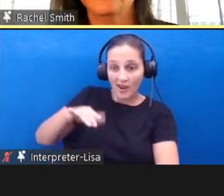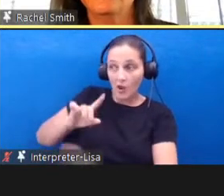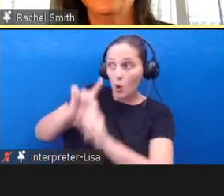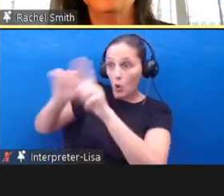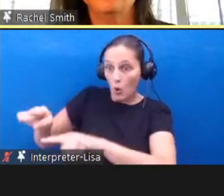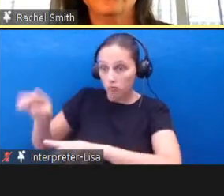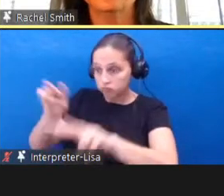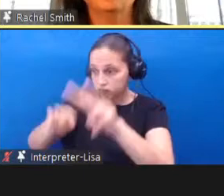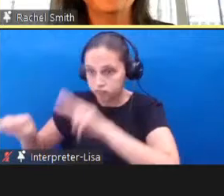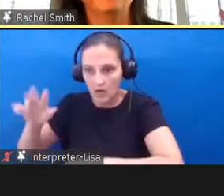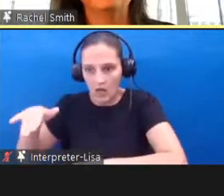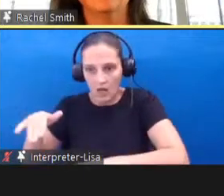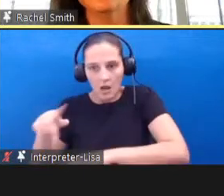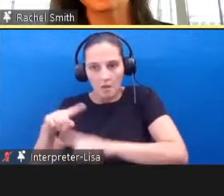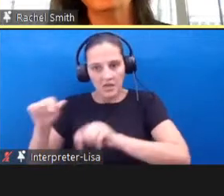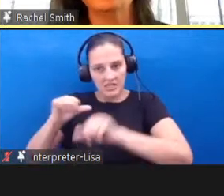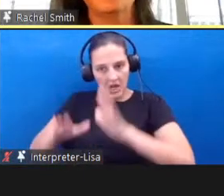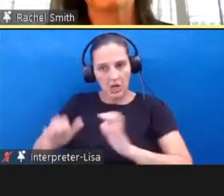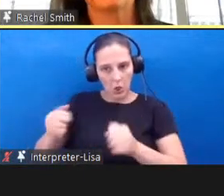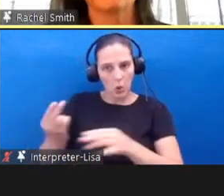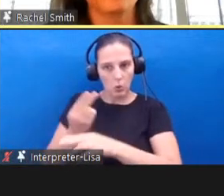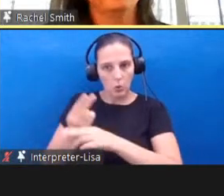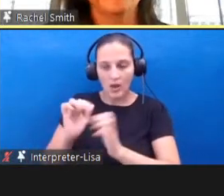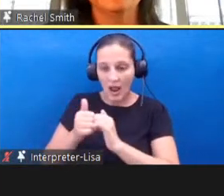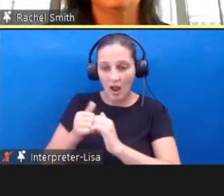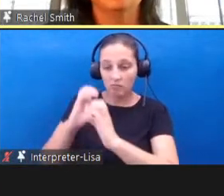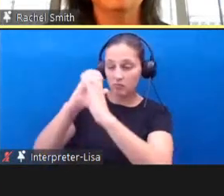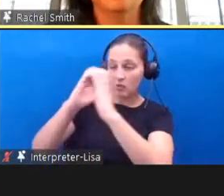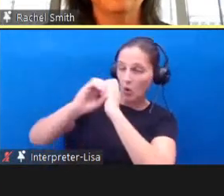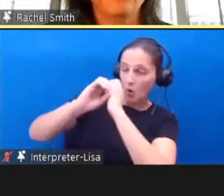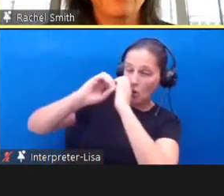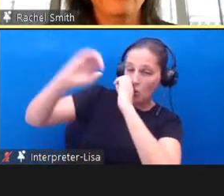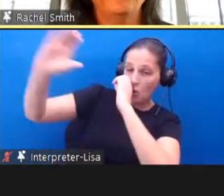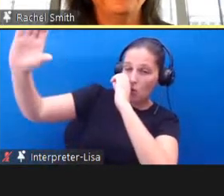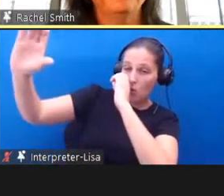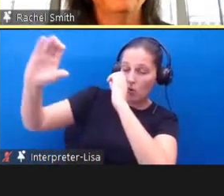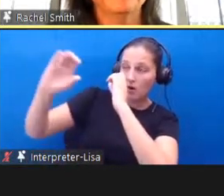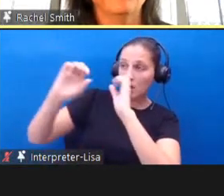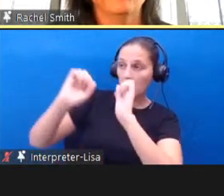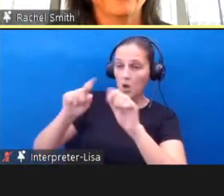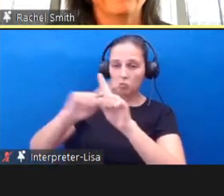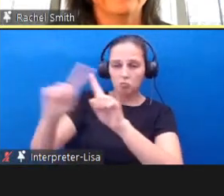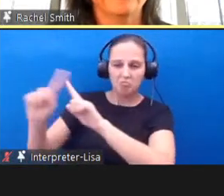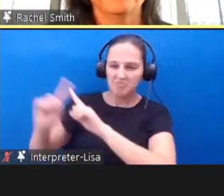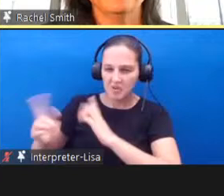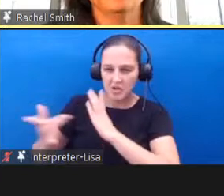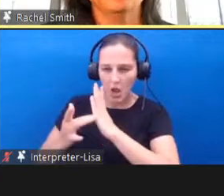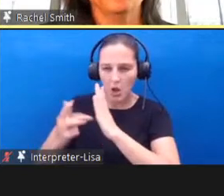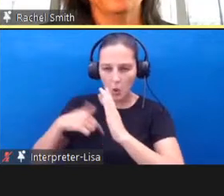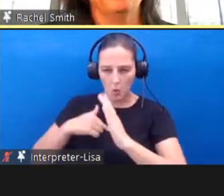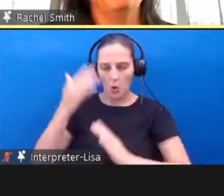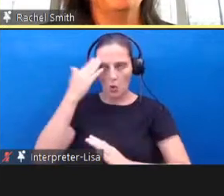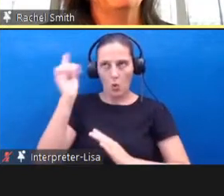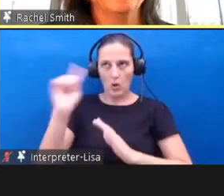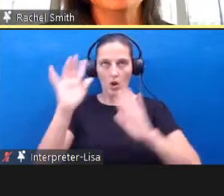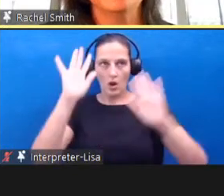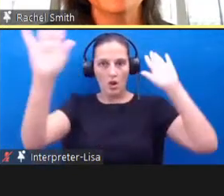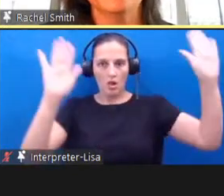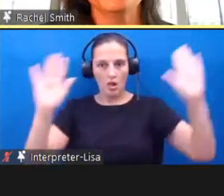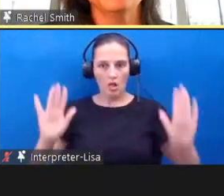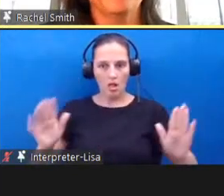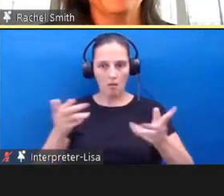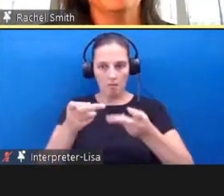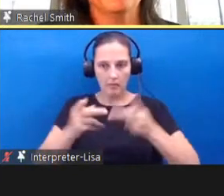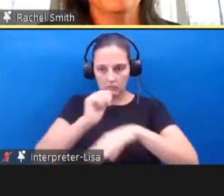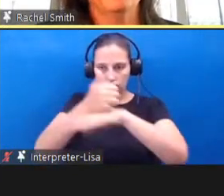visualize the universe, is we have telescopes, we have remote ways of sensing, and we can tell where everything is. And so we can place